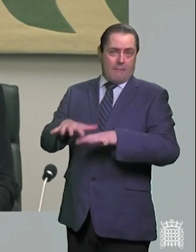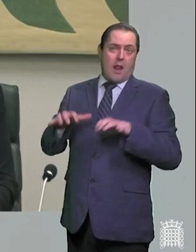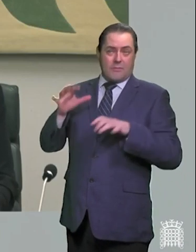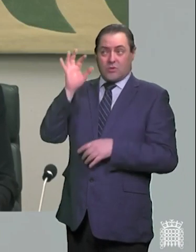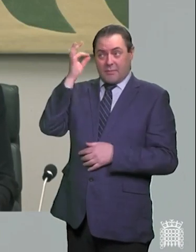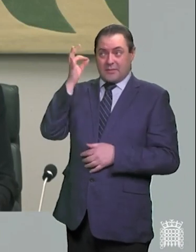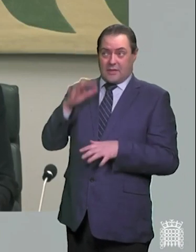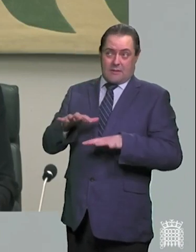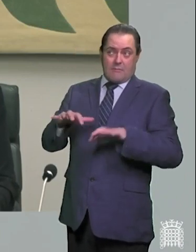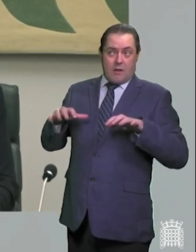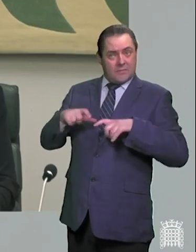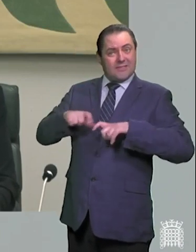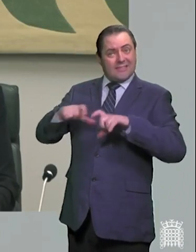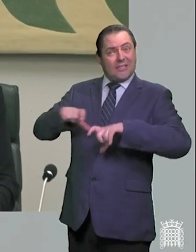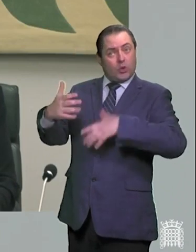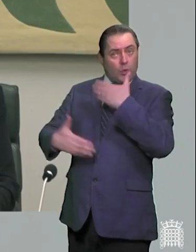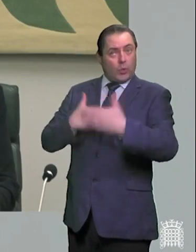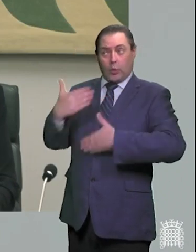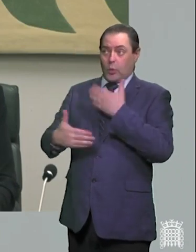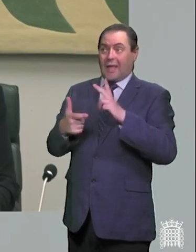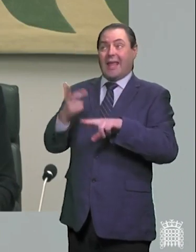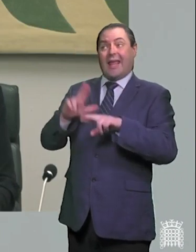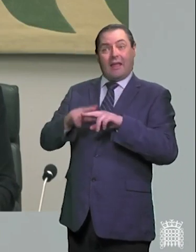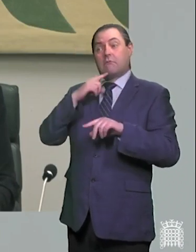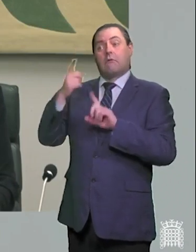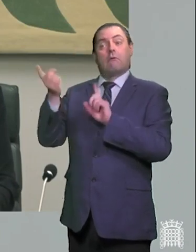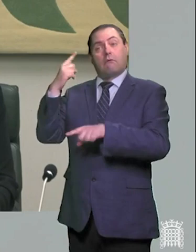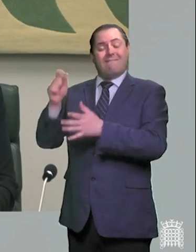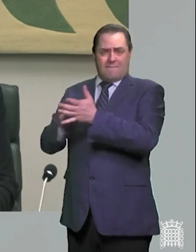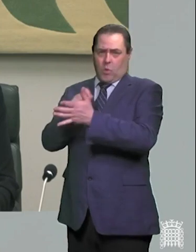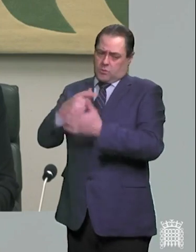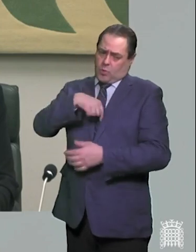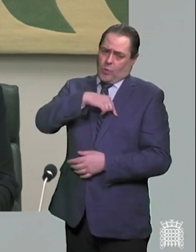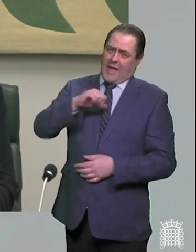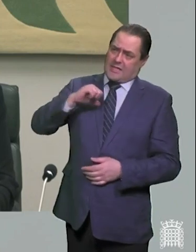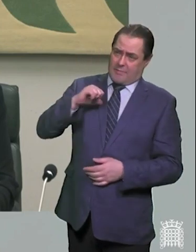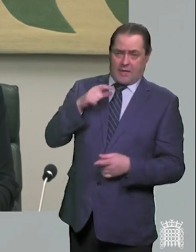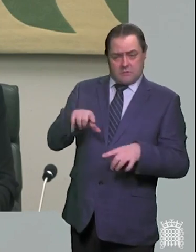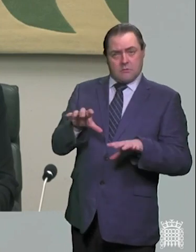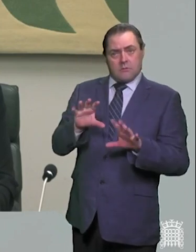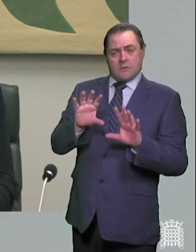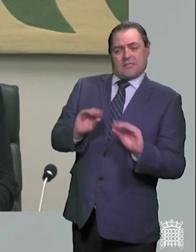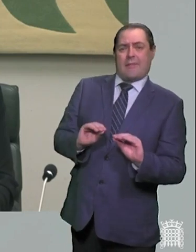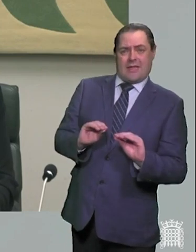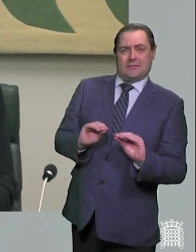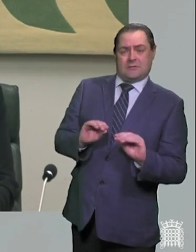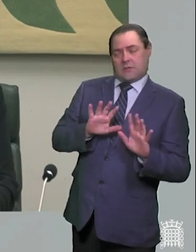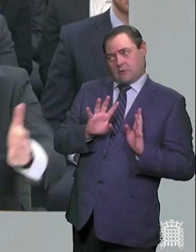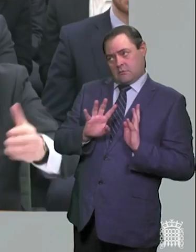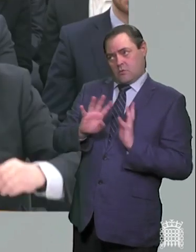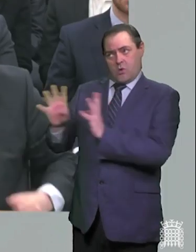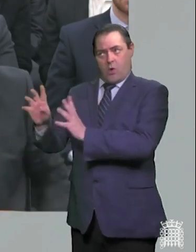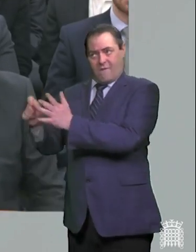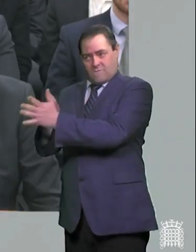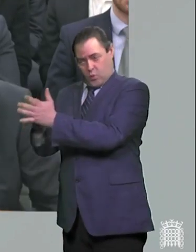and Parliament is continuing. If there is a vote called, which we do expect, I will suspend the sitting to enable members to vote and we